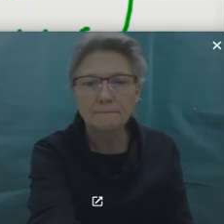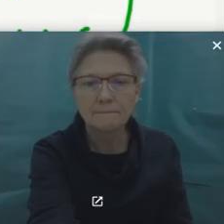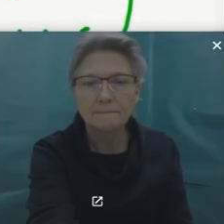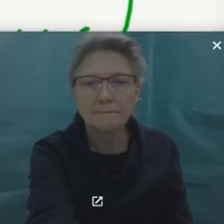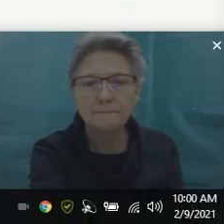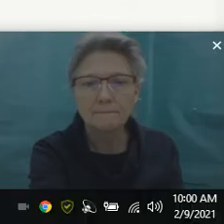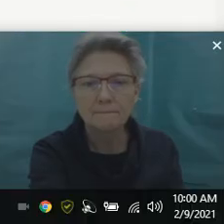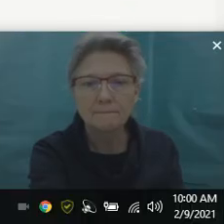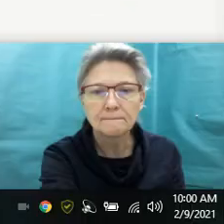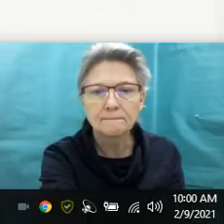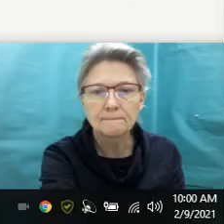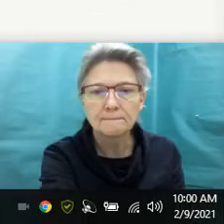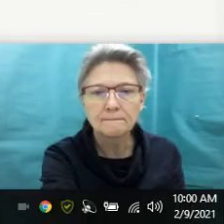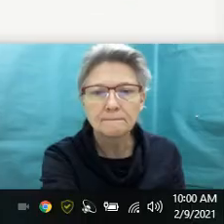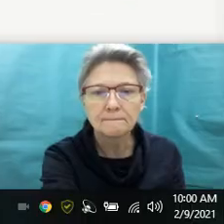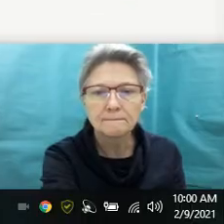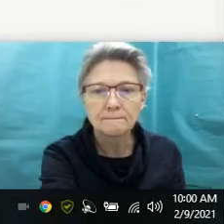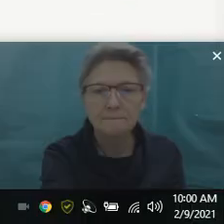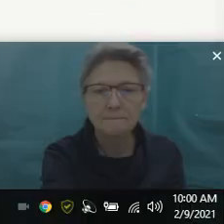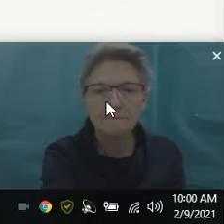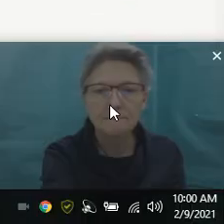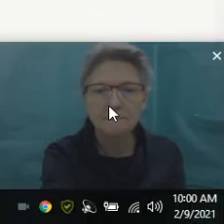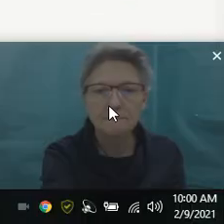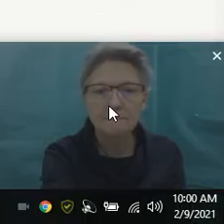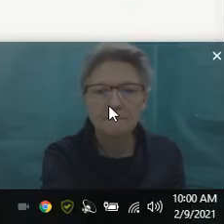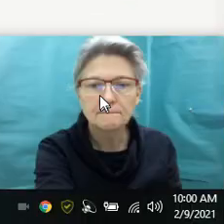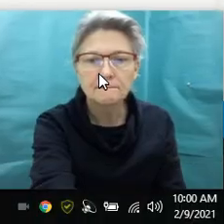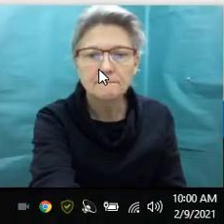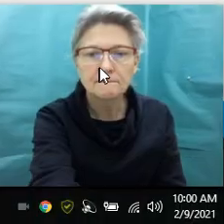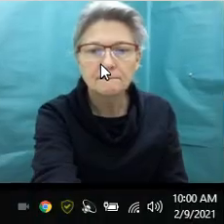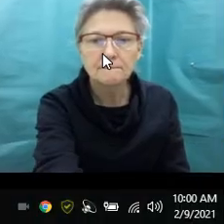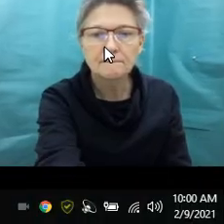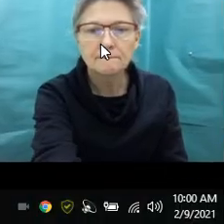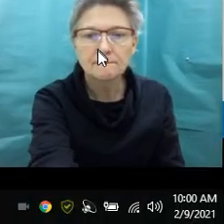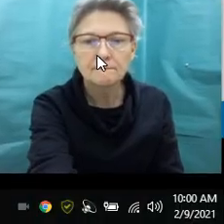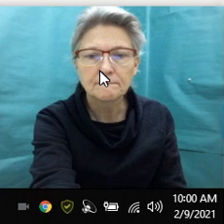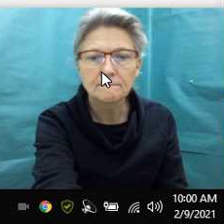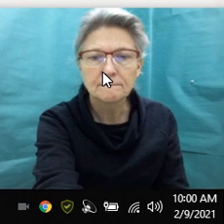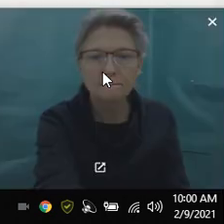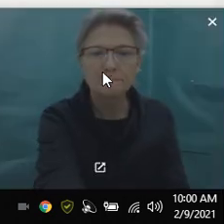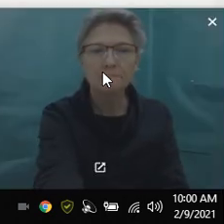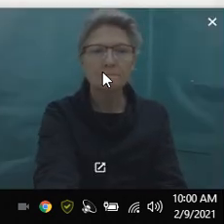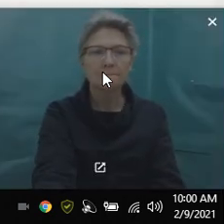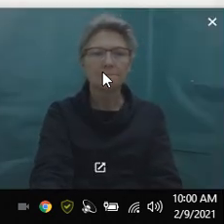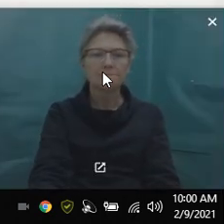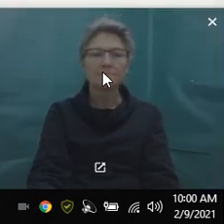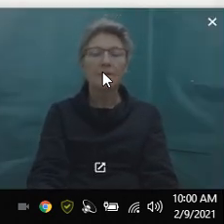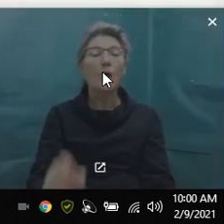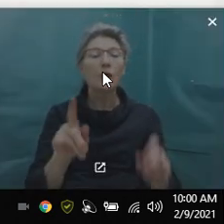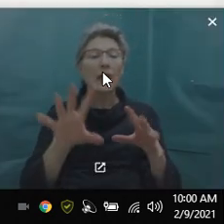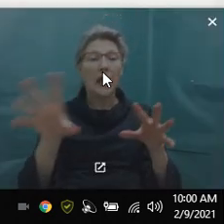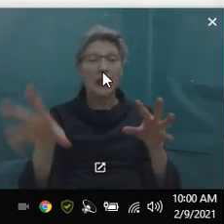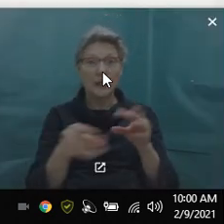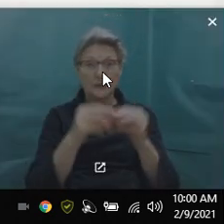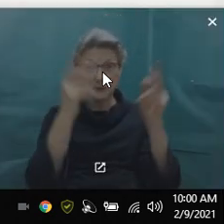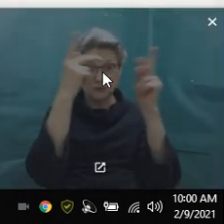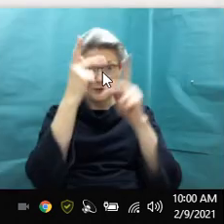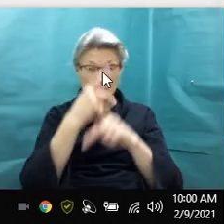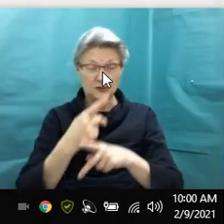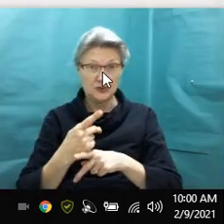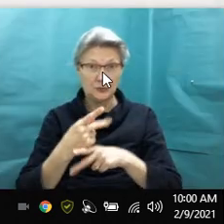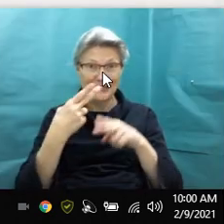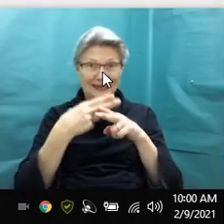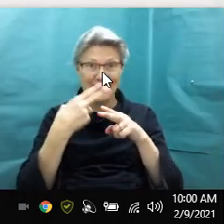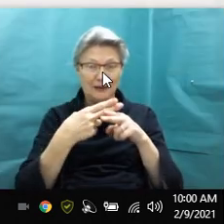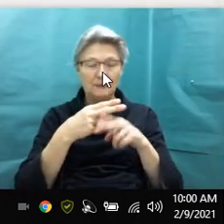property. So another strategy we can use to find the product of a whole number and a mixed number is to rename